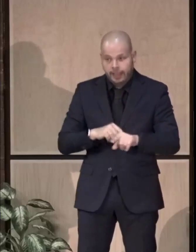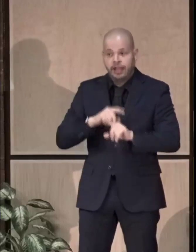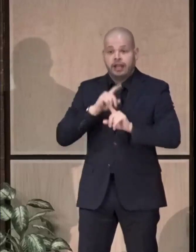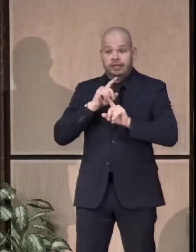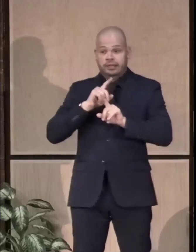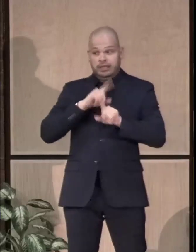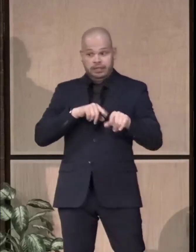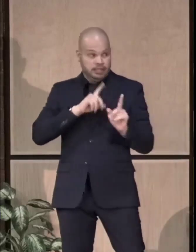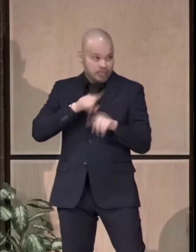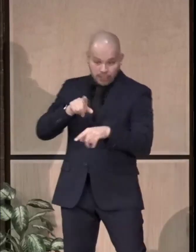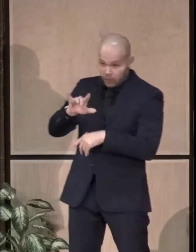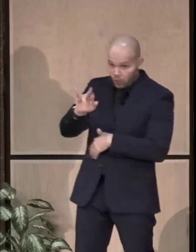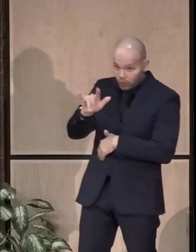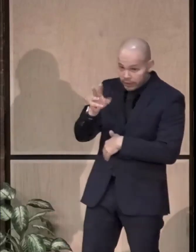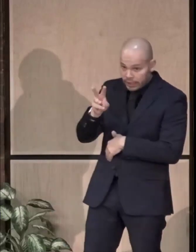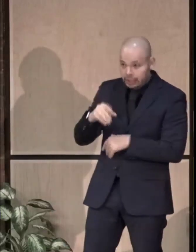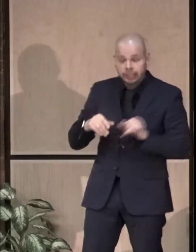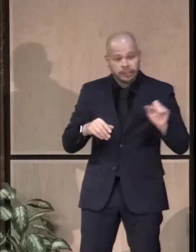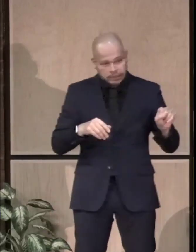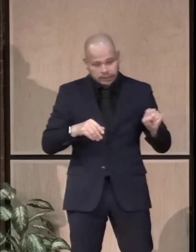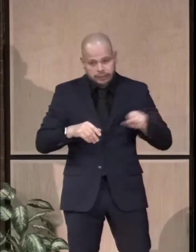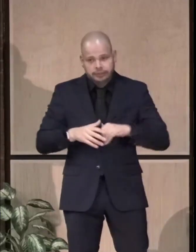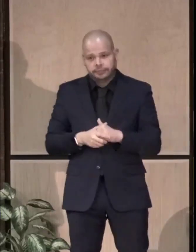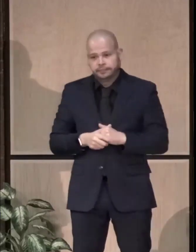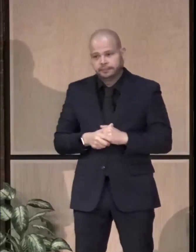And what did you learn when you went to Keller?